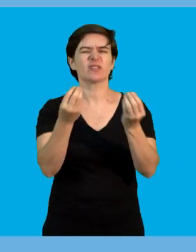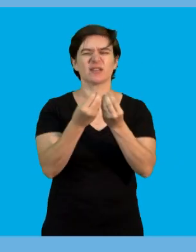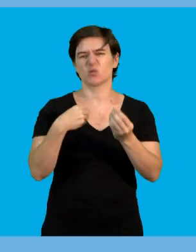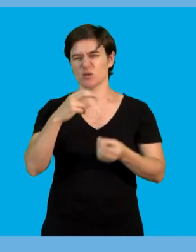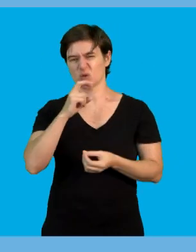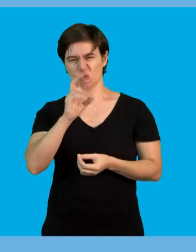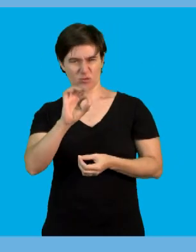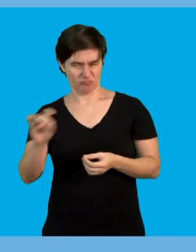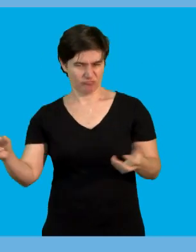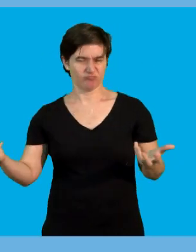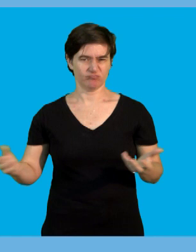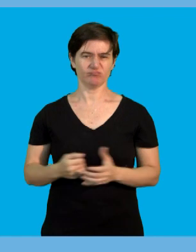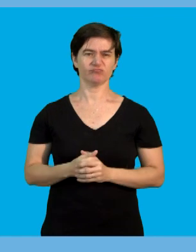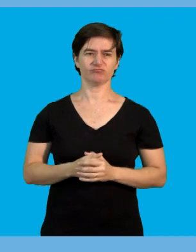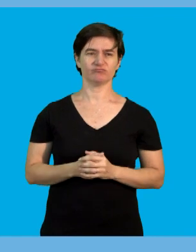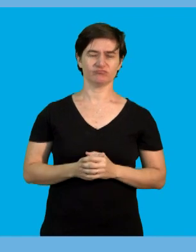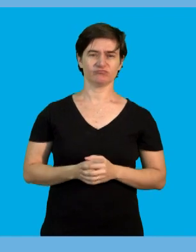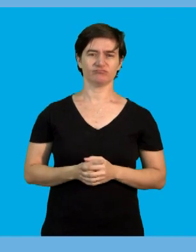appliances.